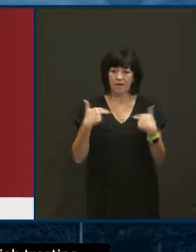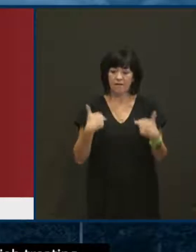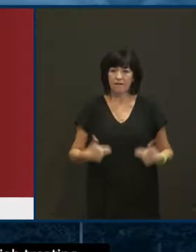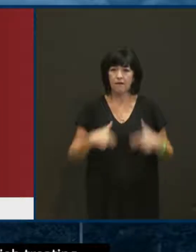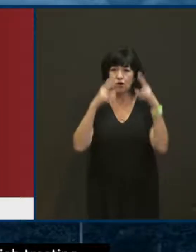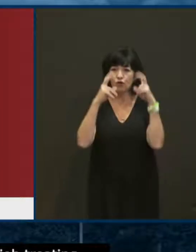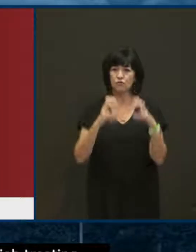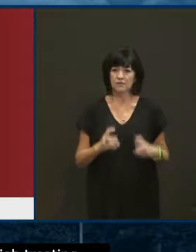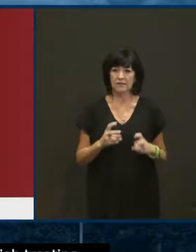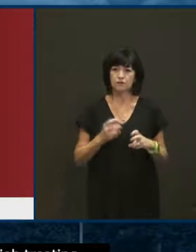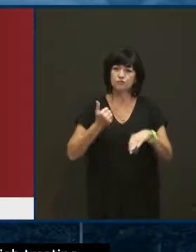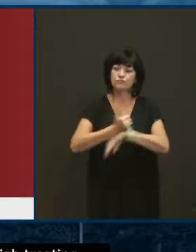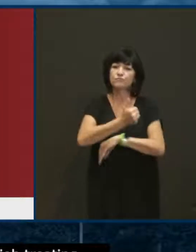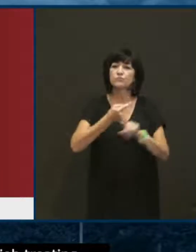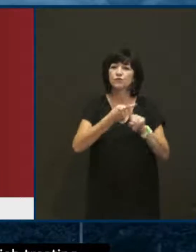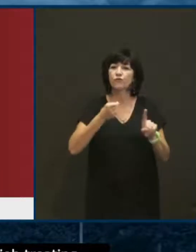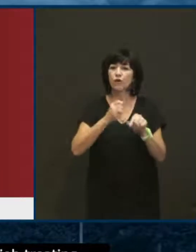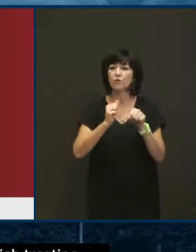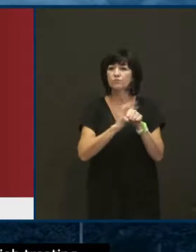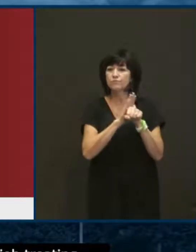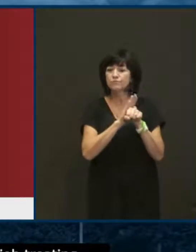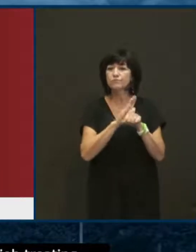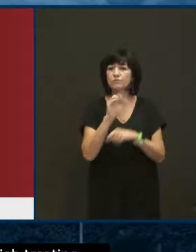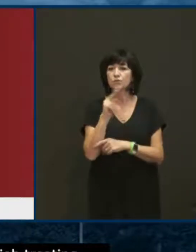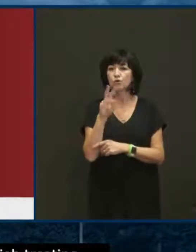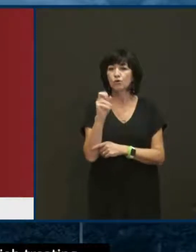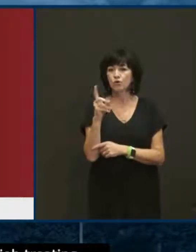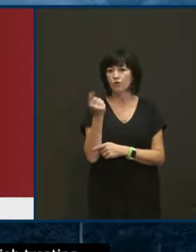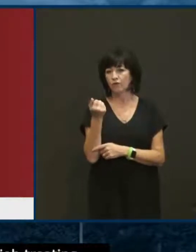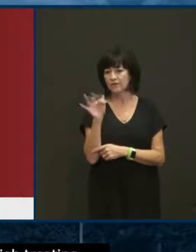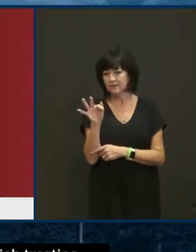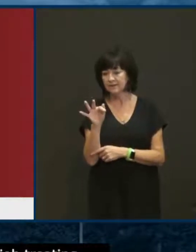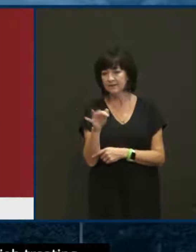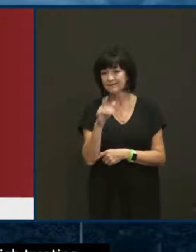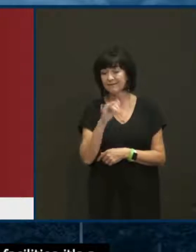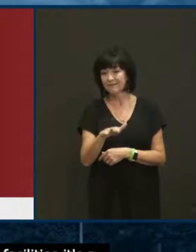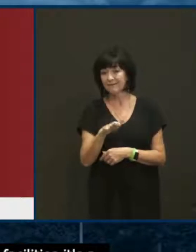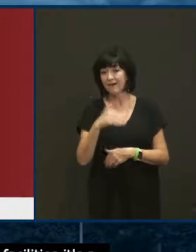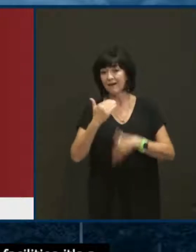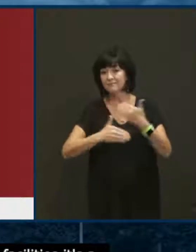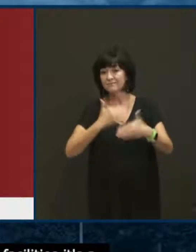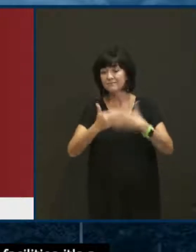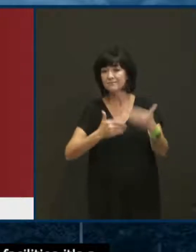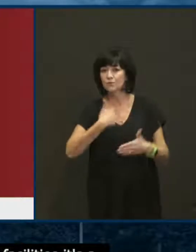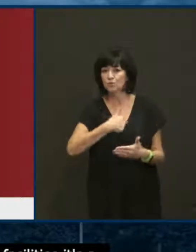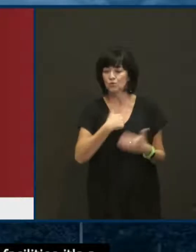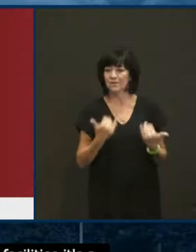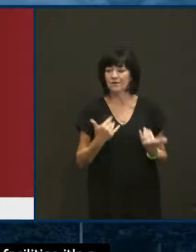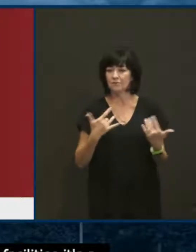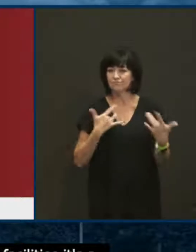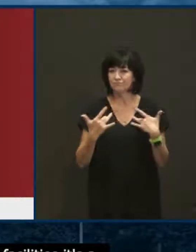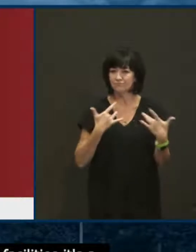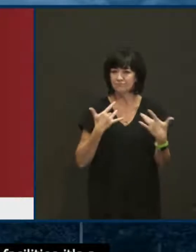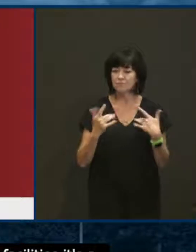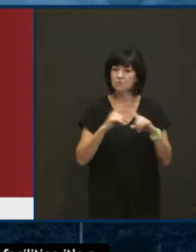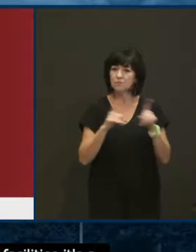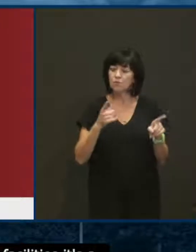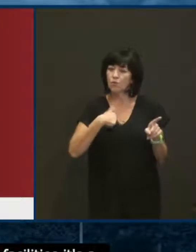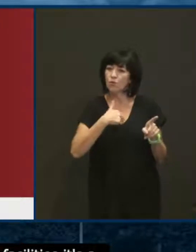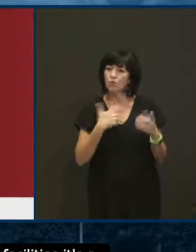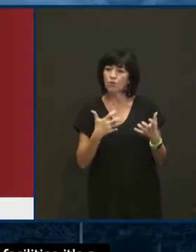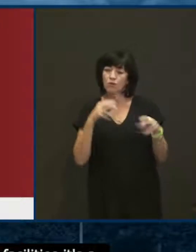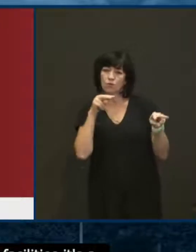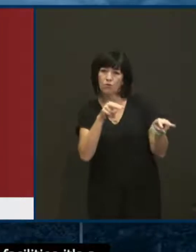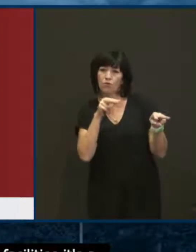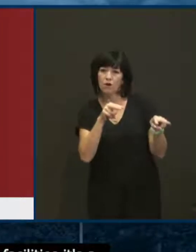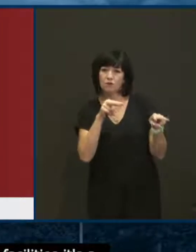their facilities. It's a development that's concerning to us and one that we'll keep our eye on, particularly as